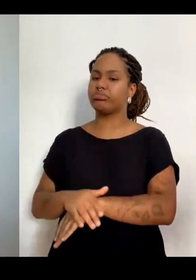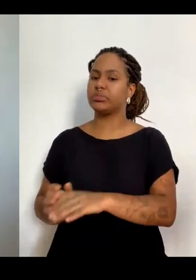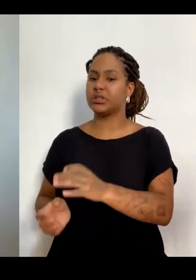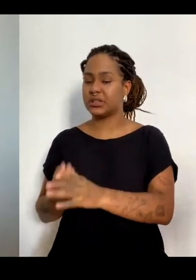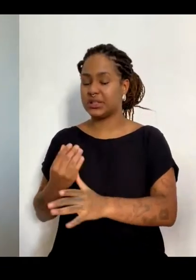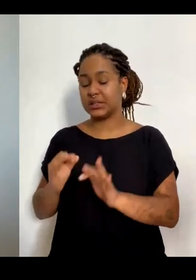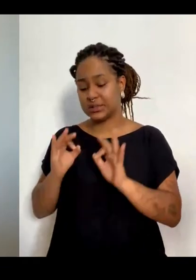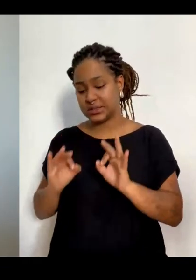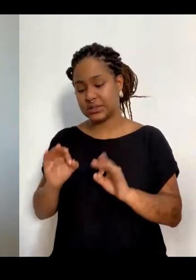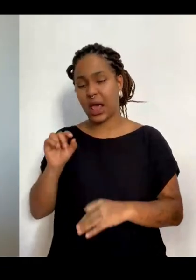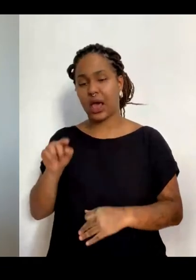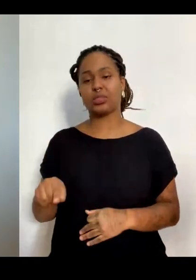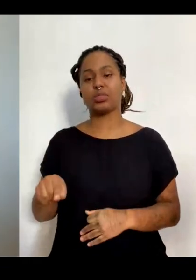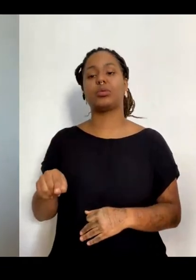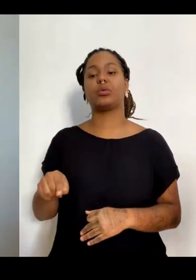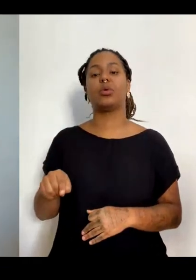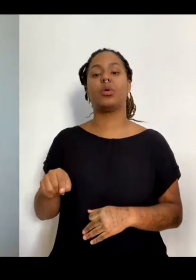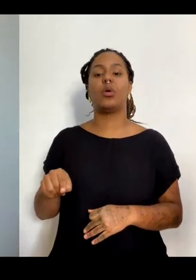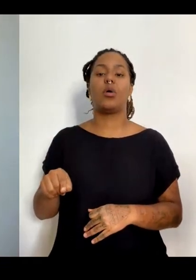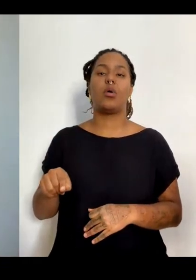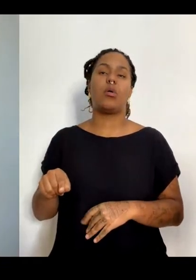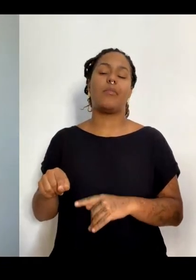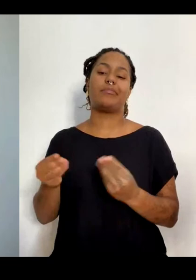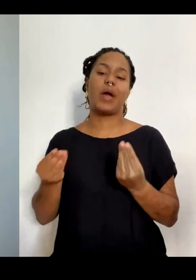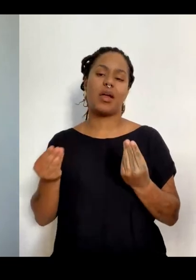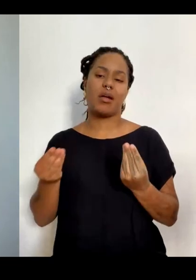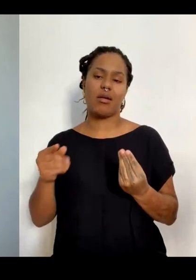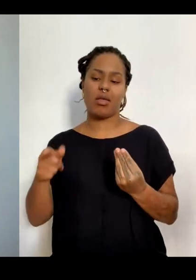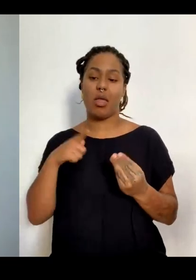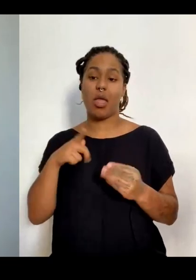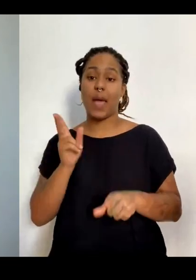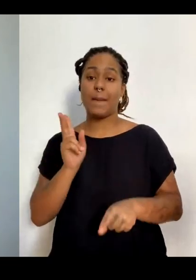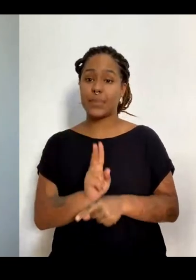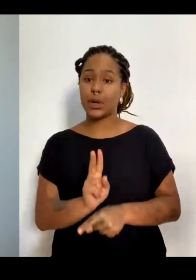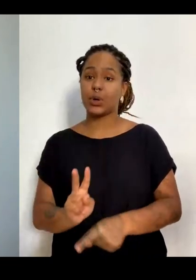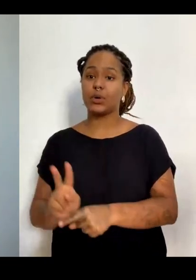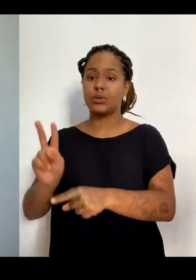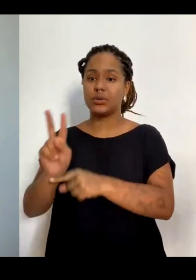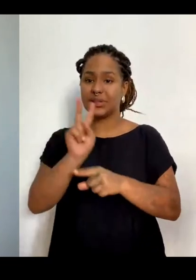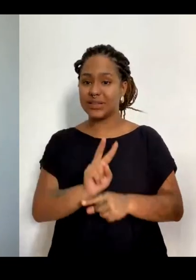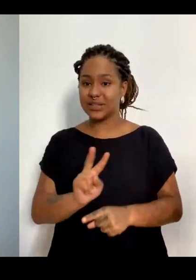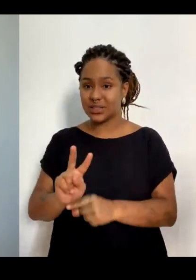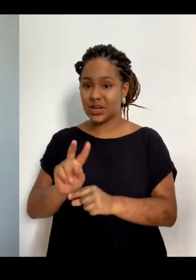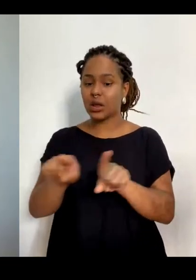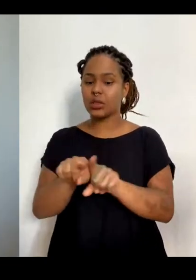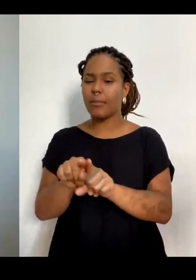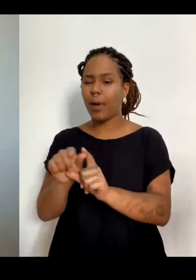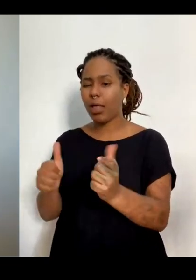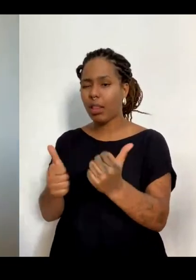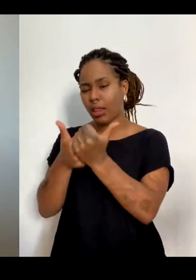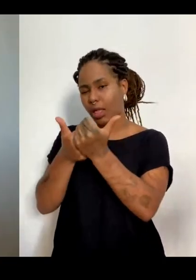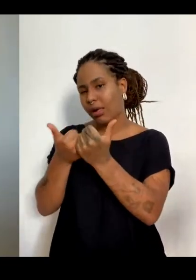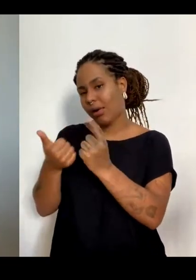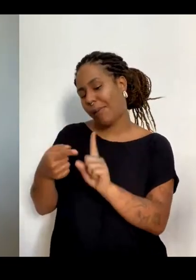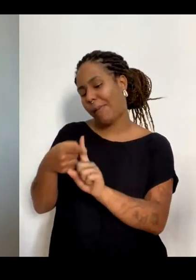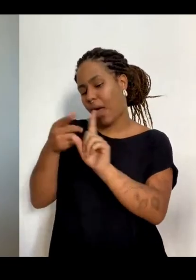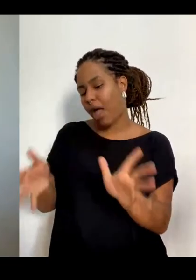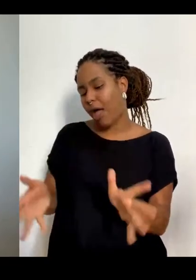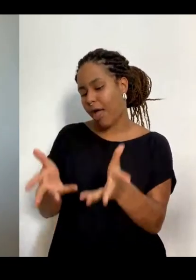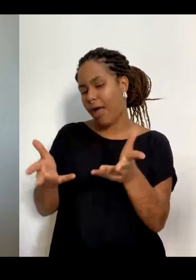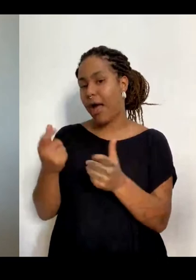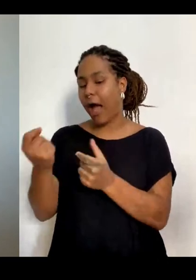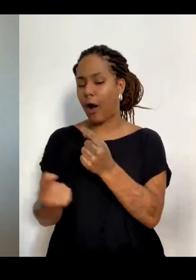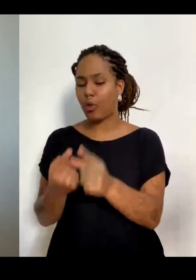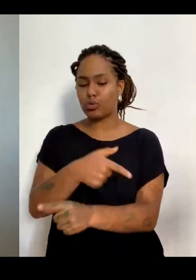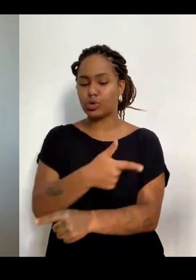benefits from others right um in in terms of nature or the thing we call nature and non-humans I think the